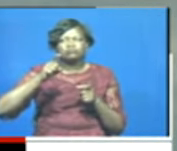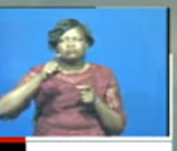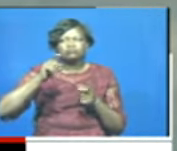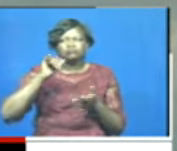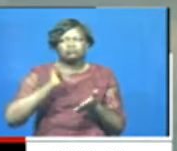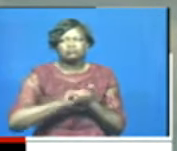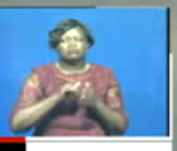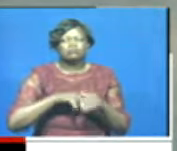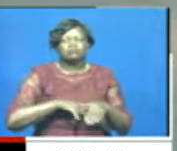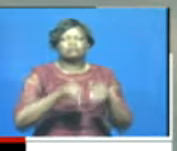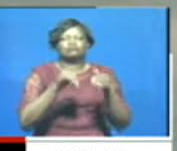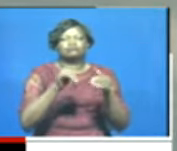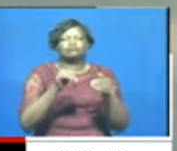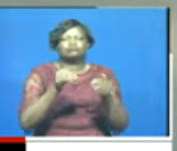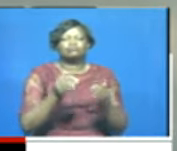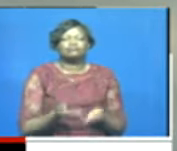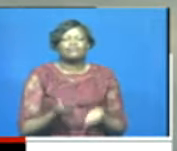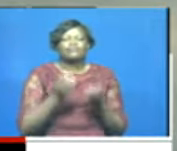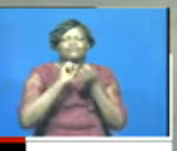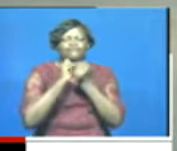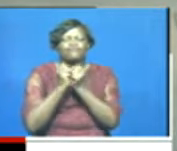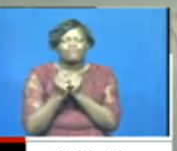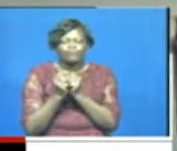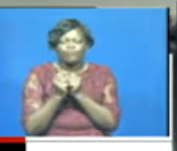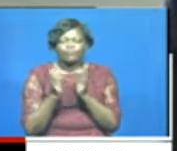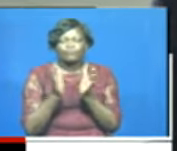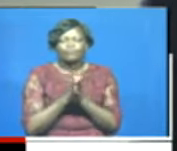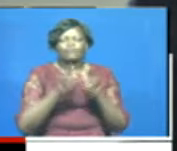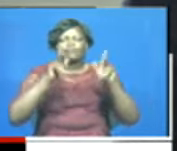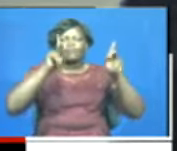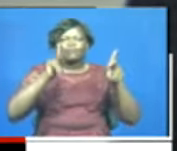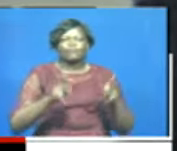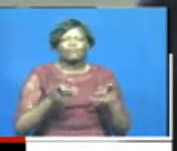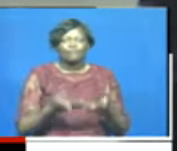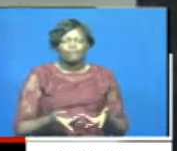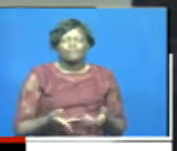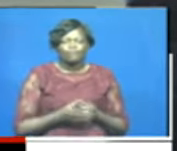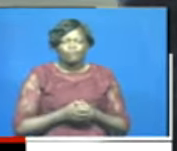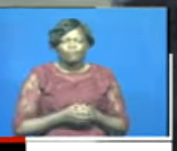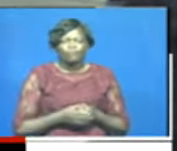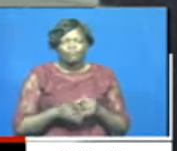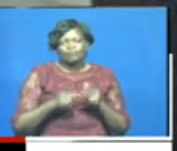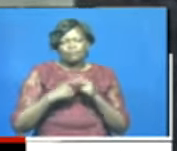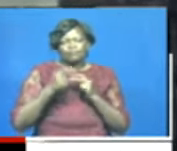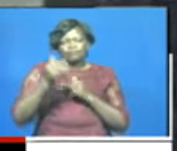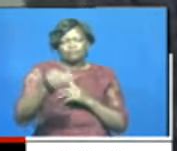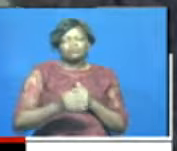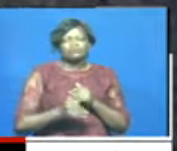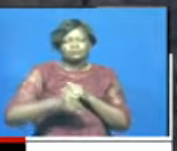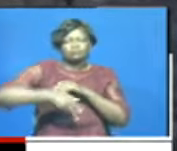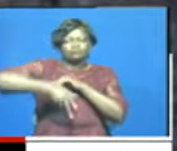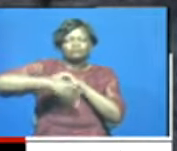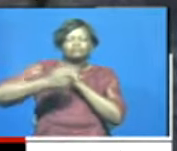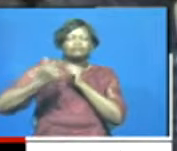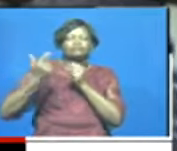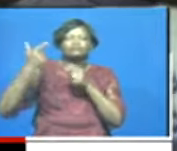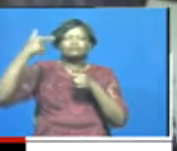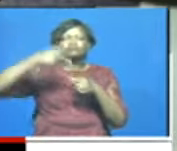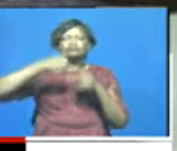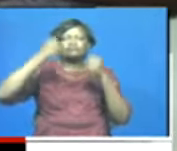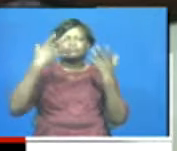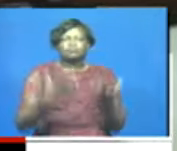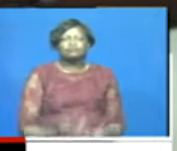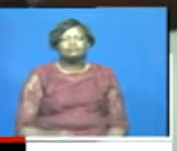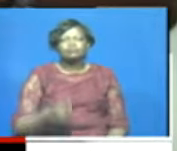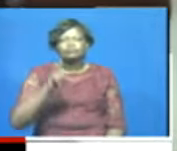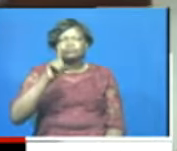upward review of the petroleum products. And in Kisumu here, starting to midnight, the super petrol will be retailing at about